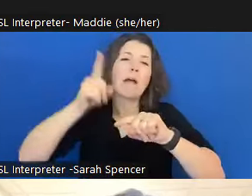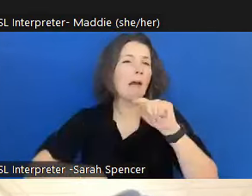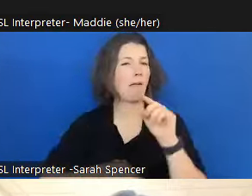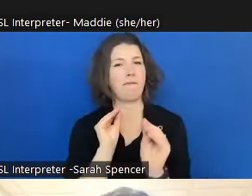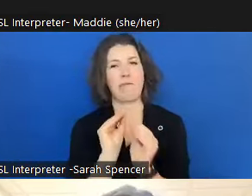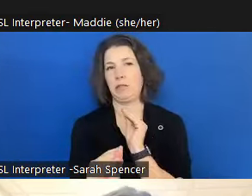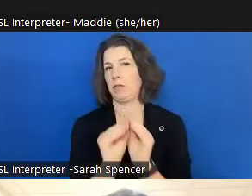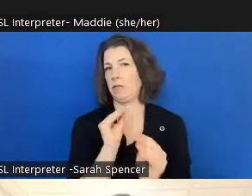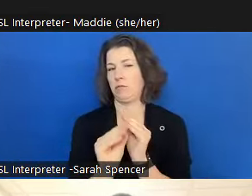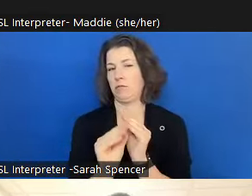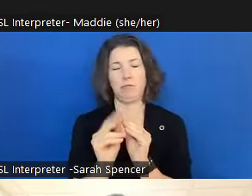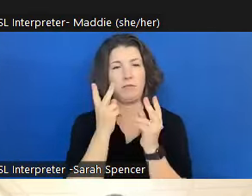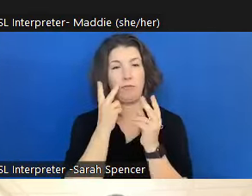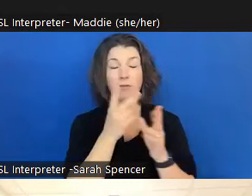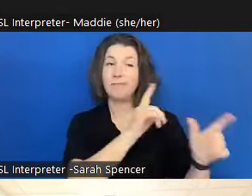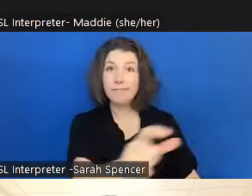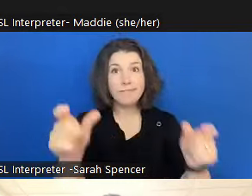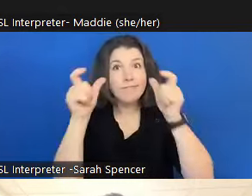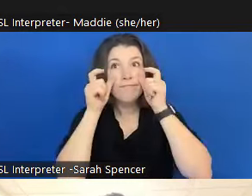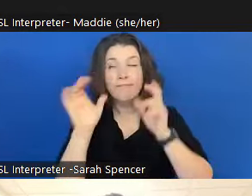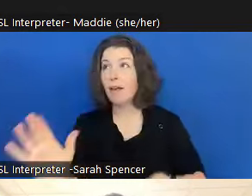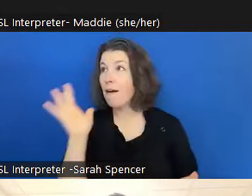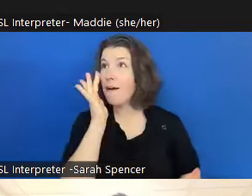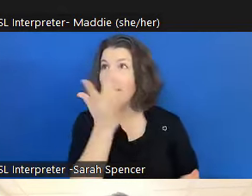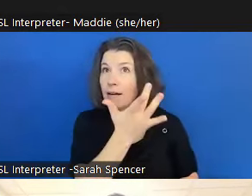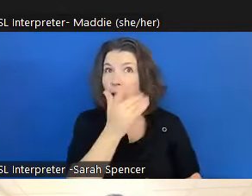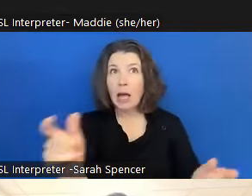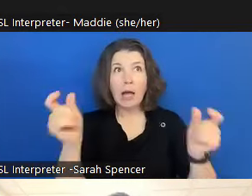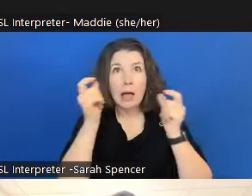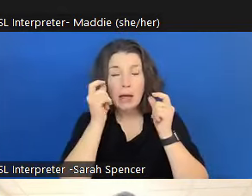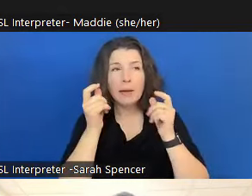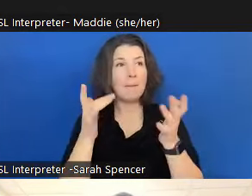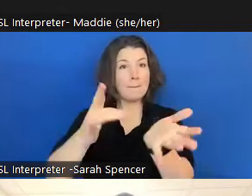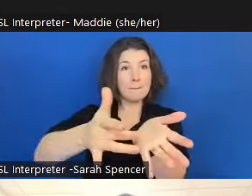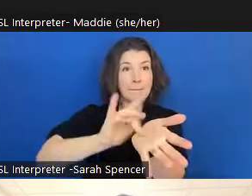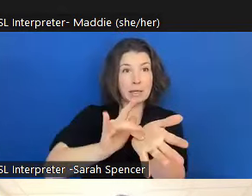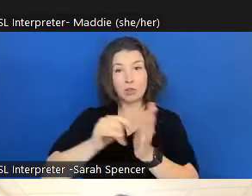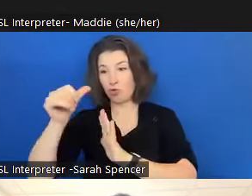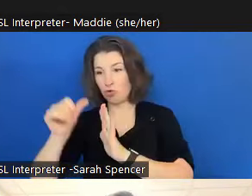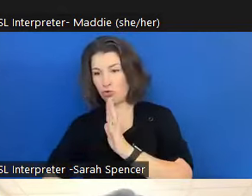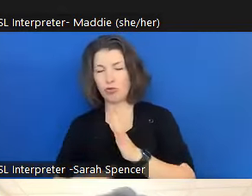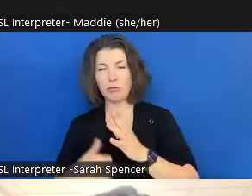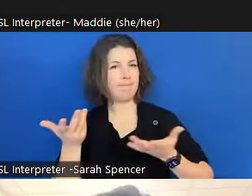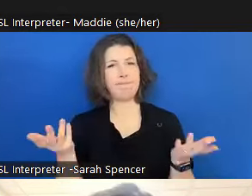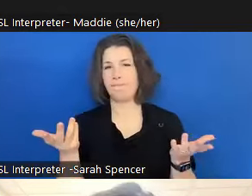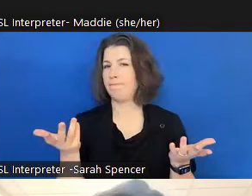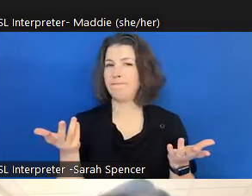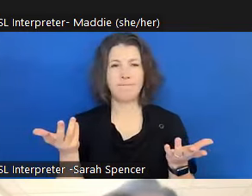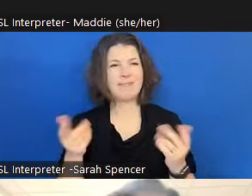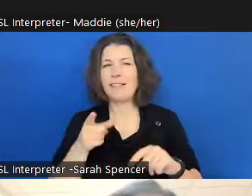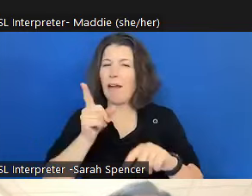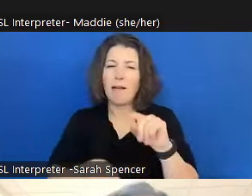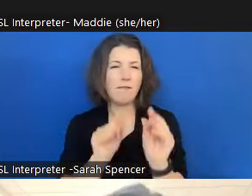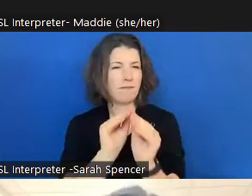that despite glasses or contact lenses, medications or surgeries remains